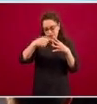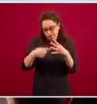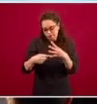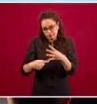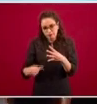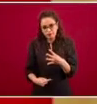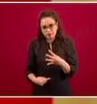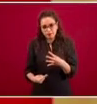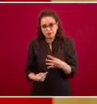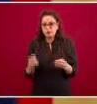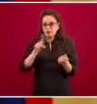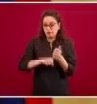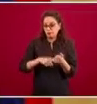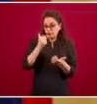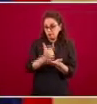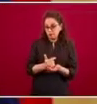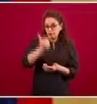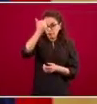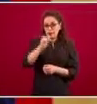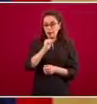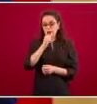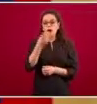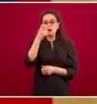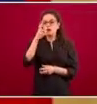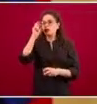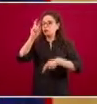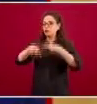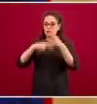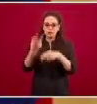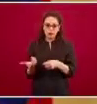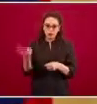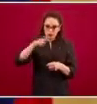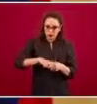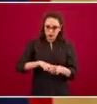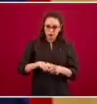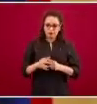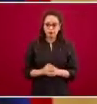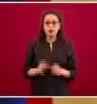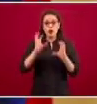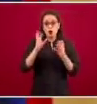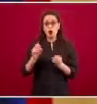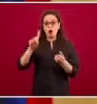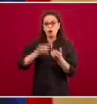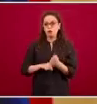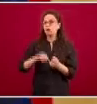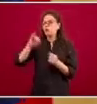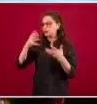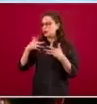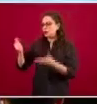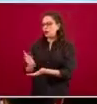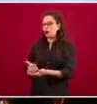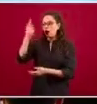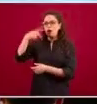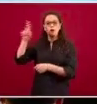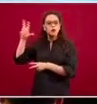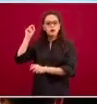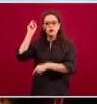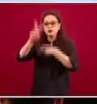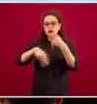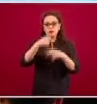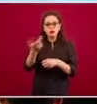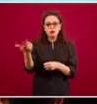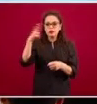that assumes that for each case that you are actually detecting, there is a number of cases that you are not